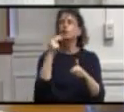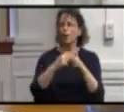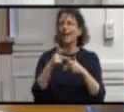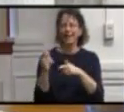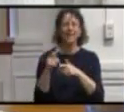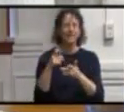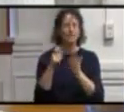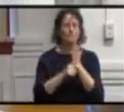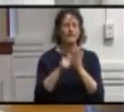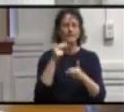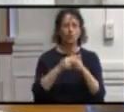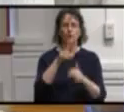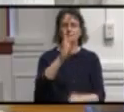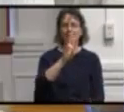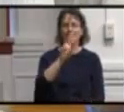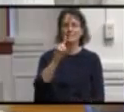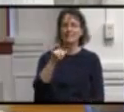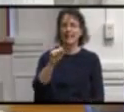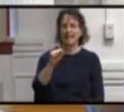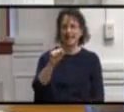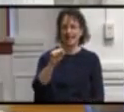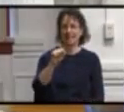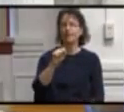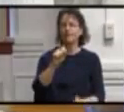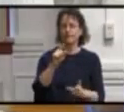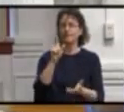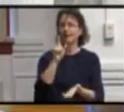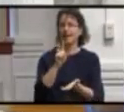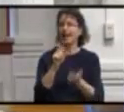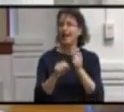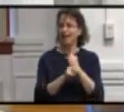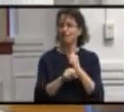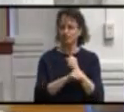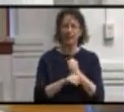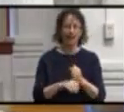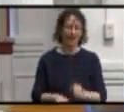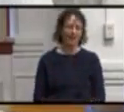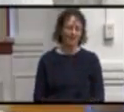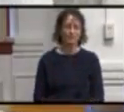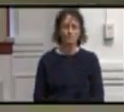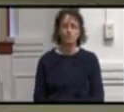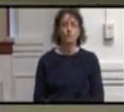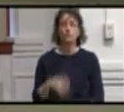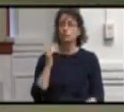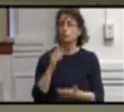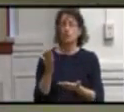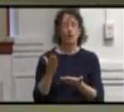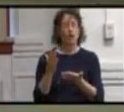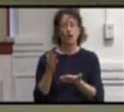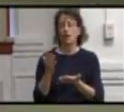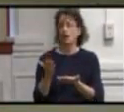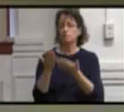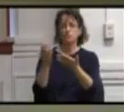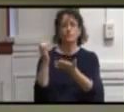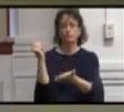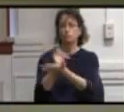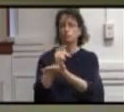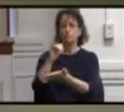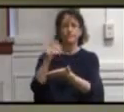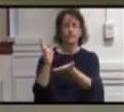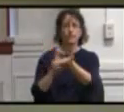So we now have a contract with VLCT, and I move to approve that contract. Is there any further